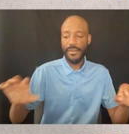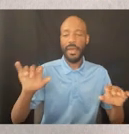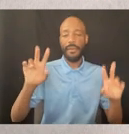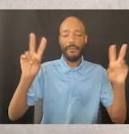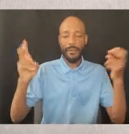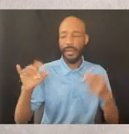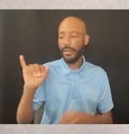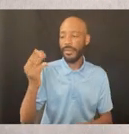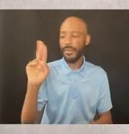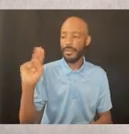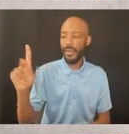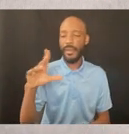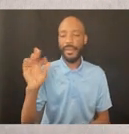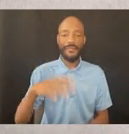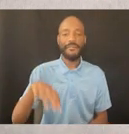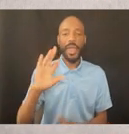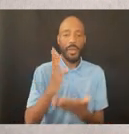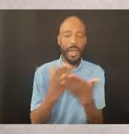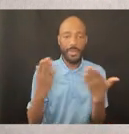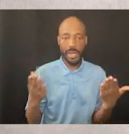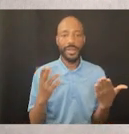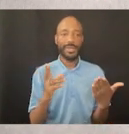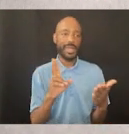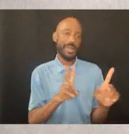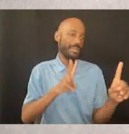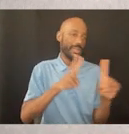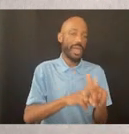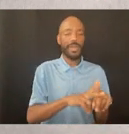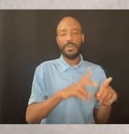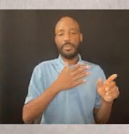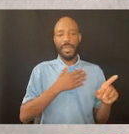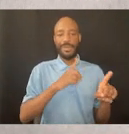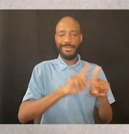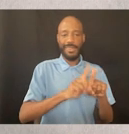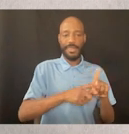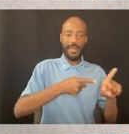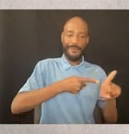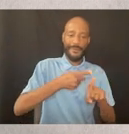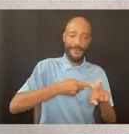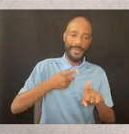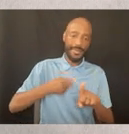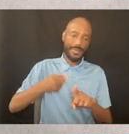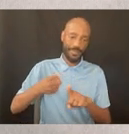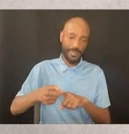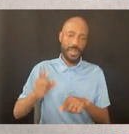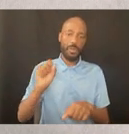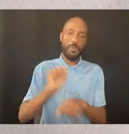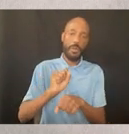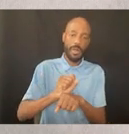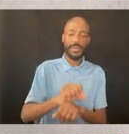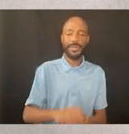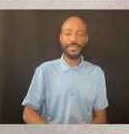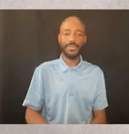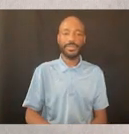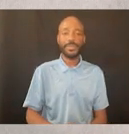all across the range of work and mediums that I work in. And I hope that it brings home some